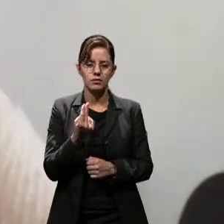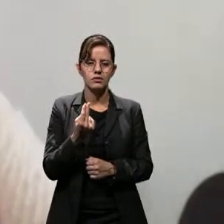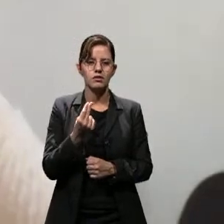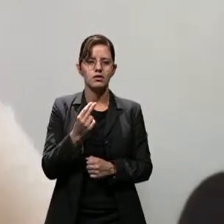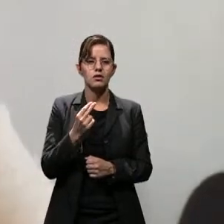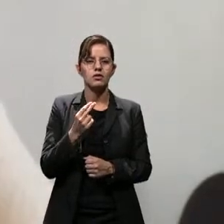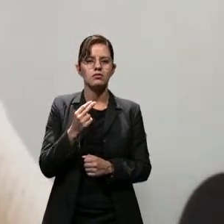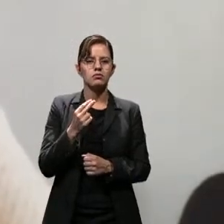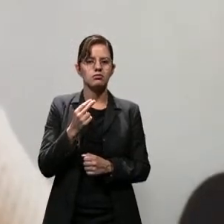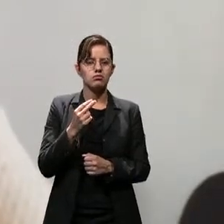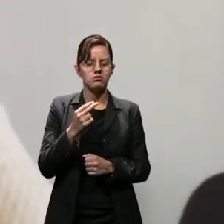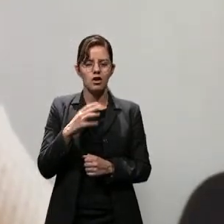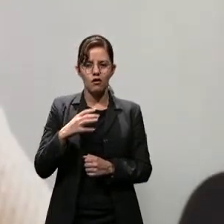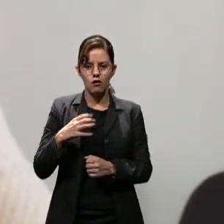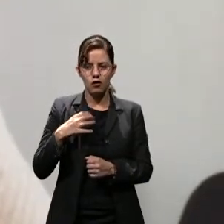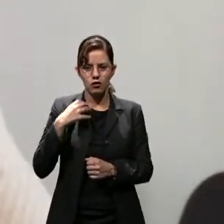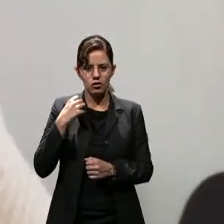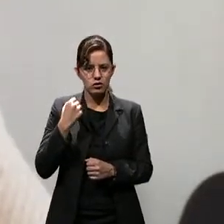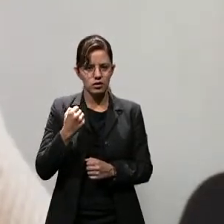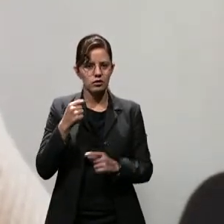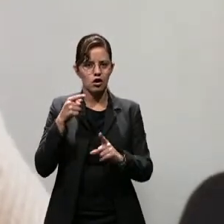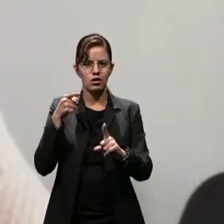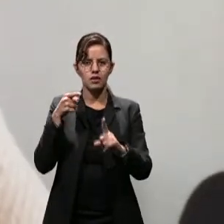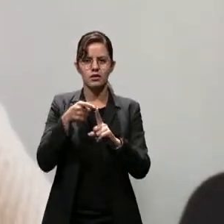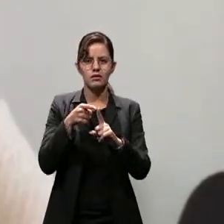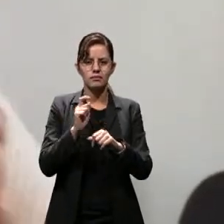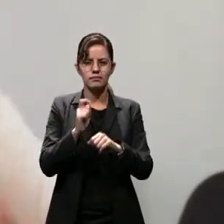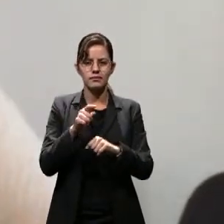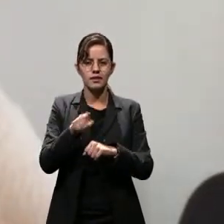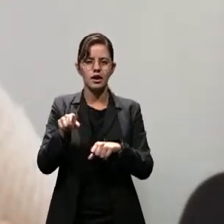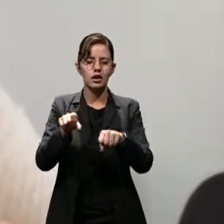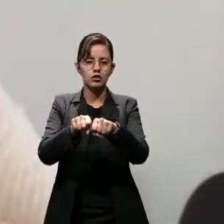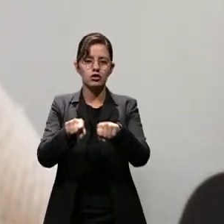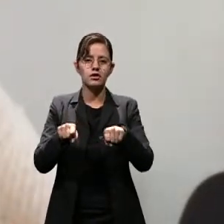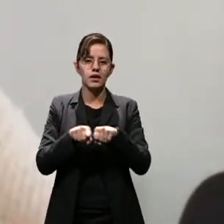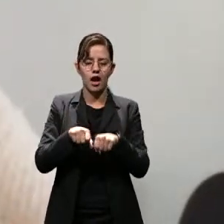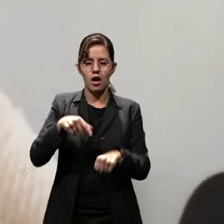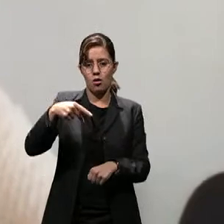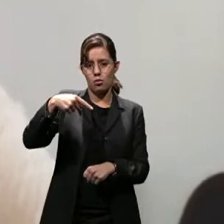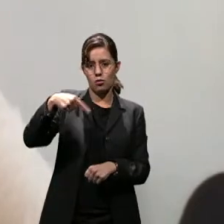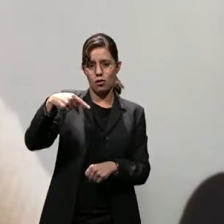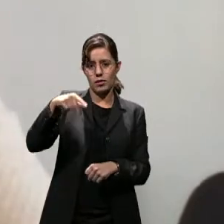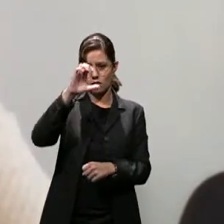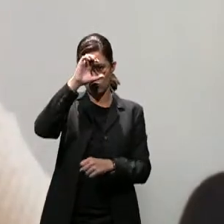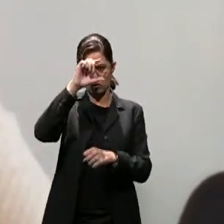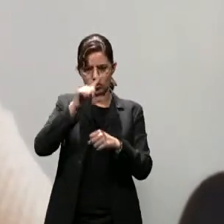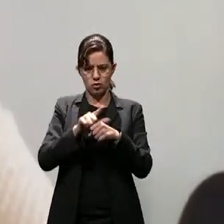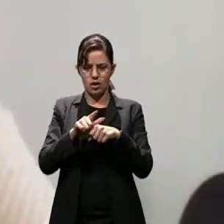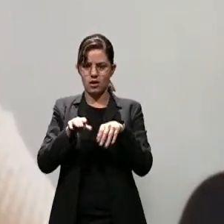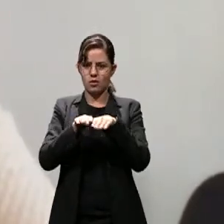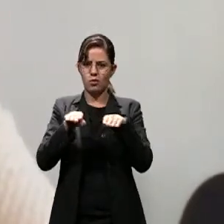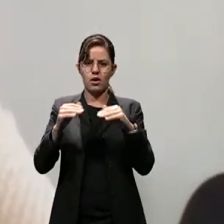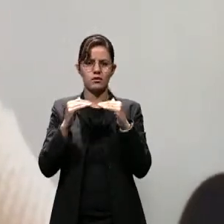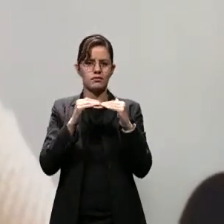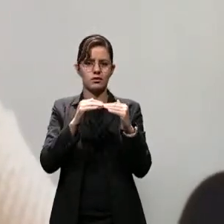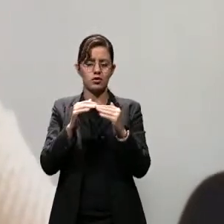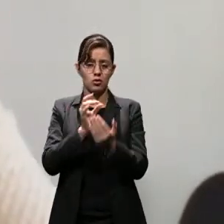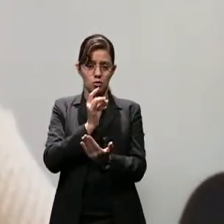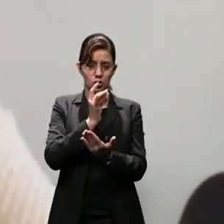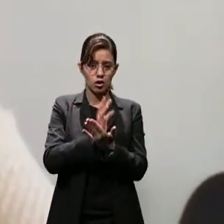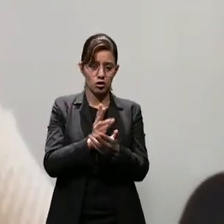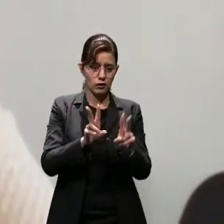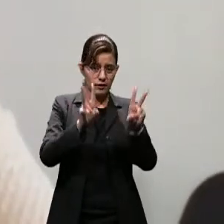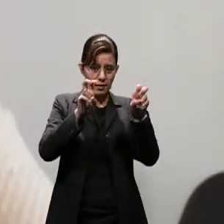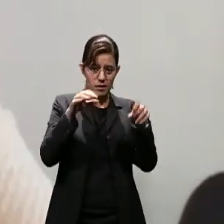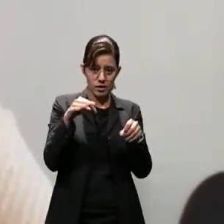look for that parity and to create an egalitarian society, not only in the electoral matters,